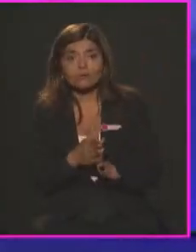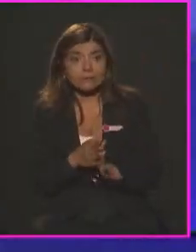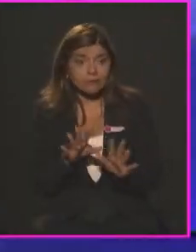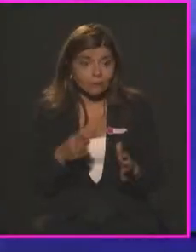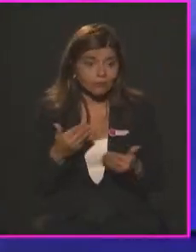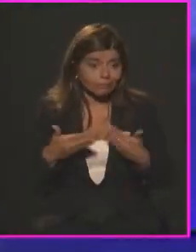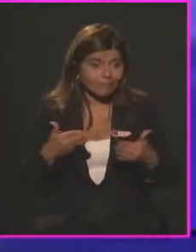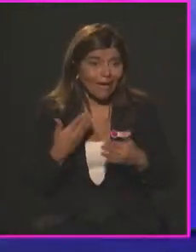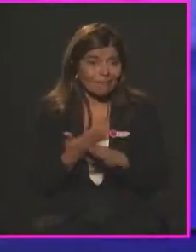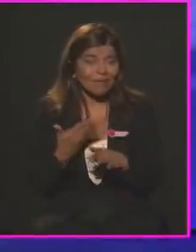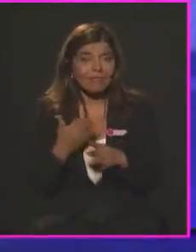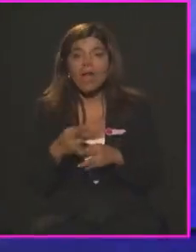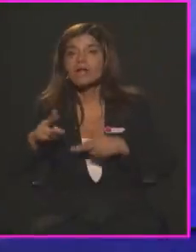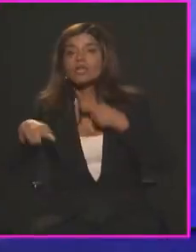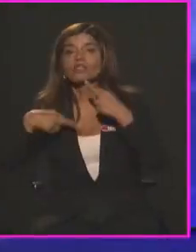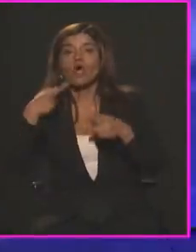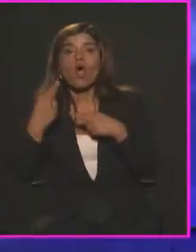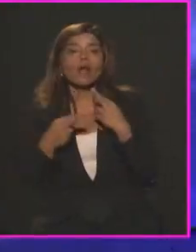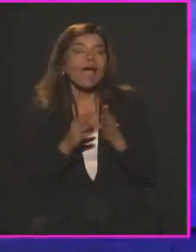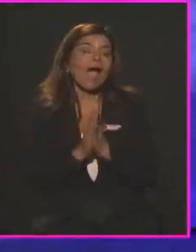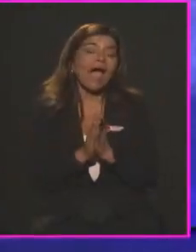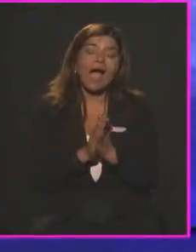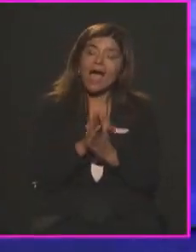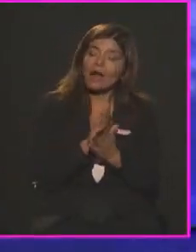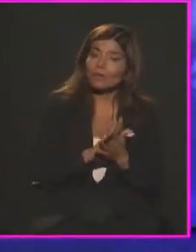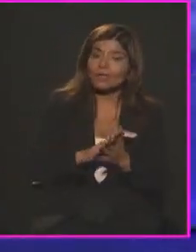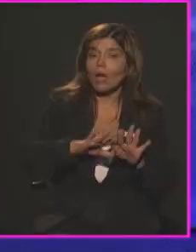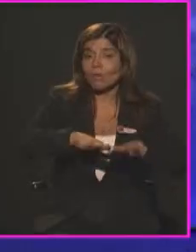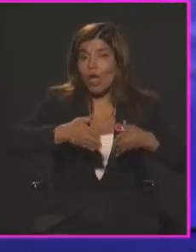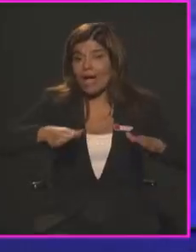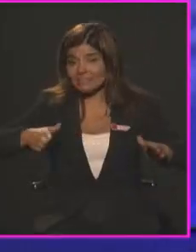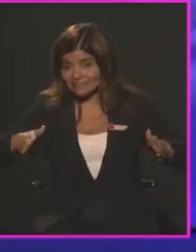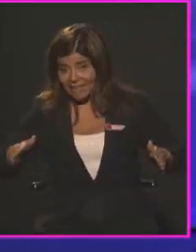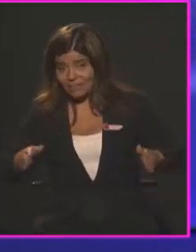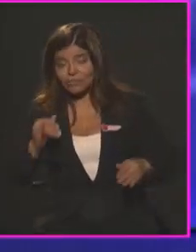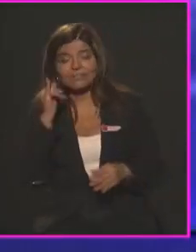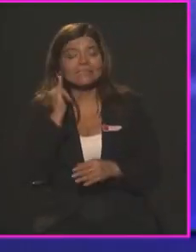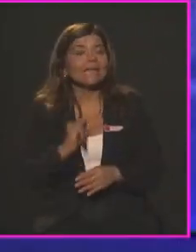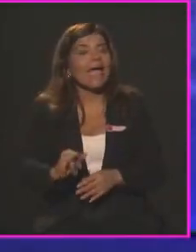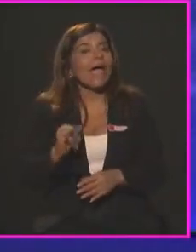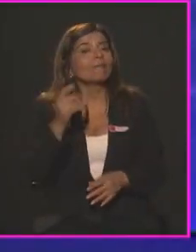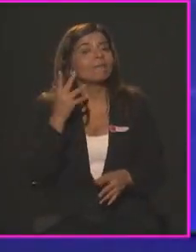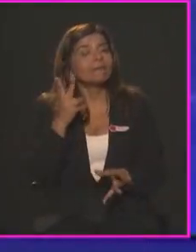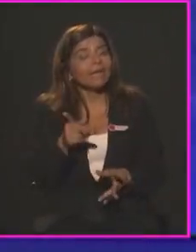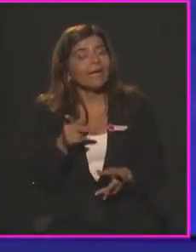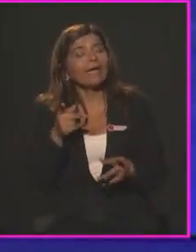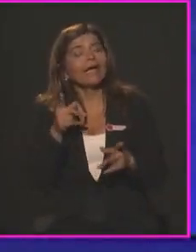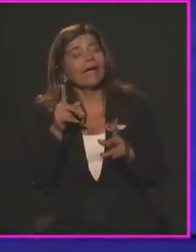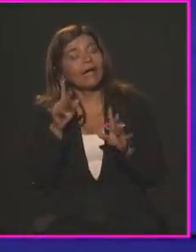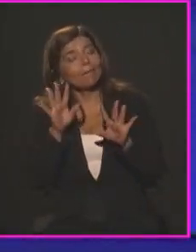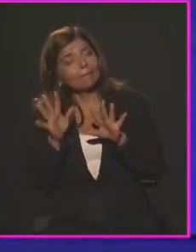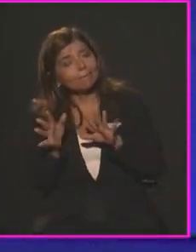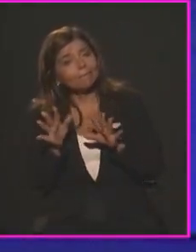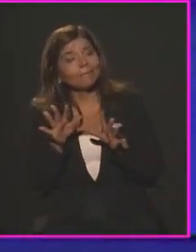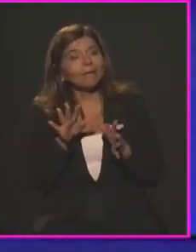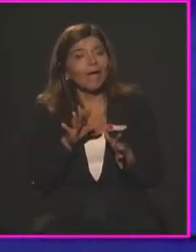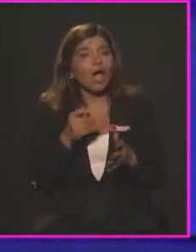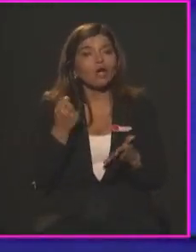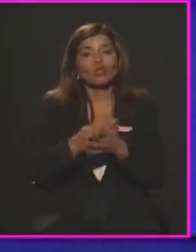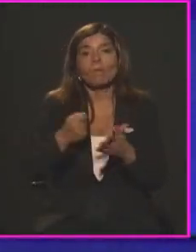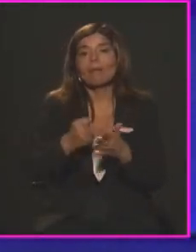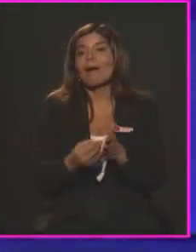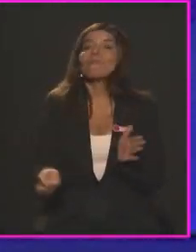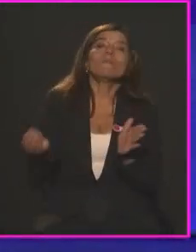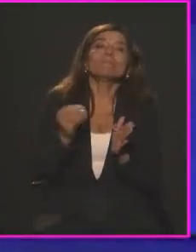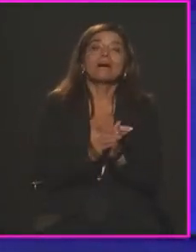you're hosting an asado. So there's always a tendency to overbuy. And then there's, of course,